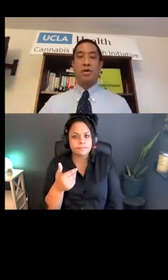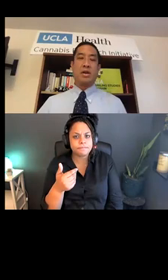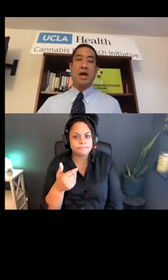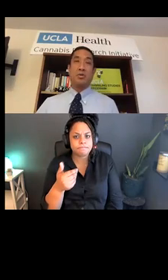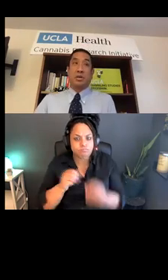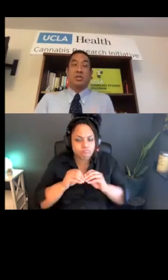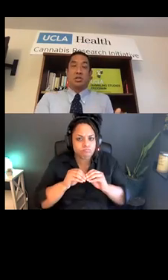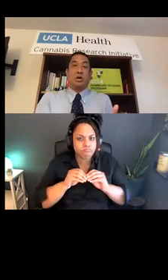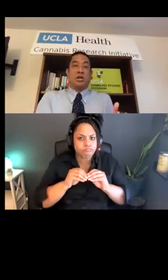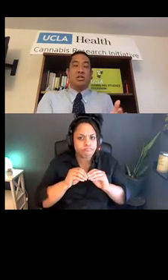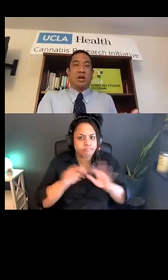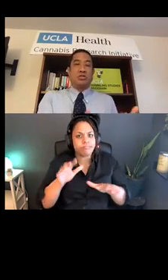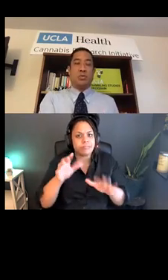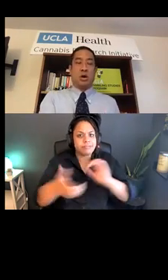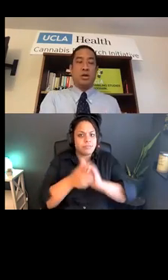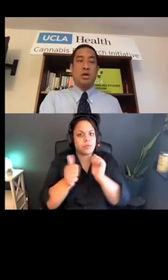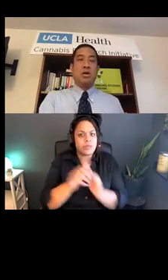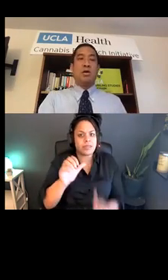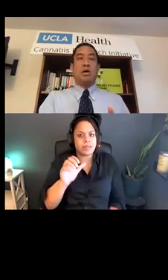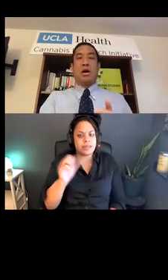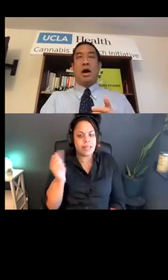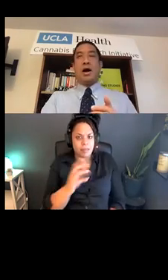over it right now is because it's still a Schedule I